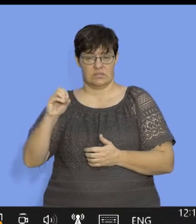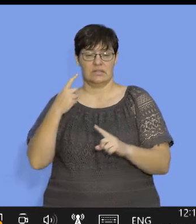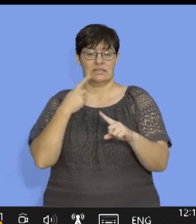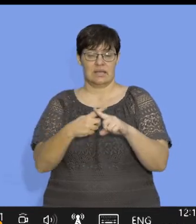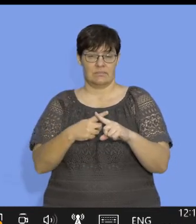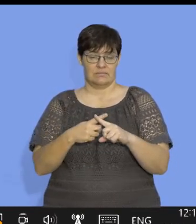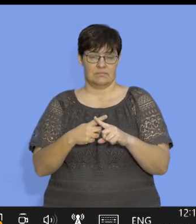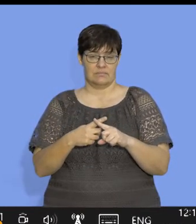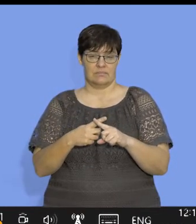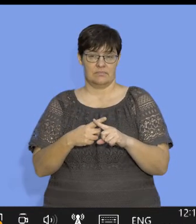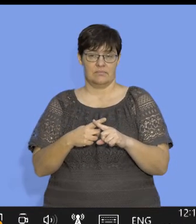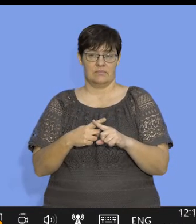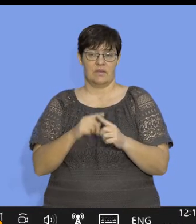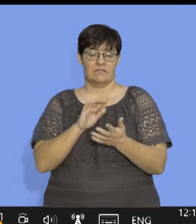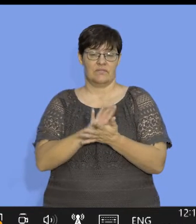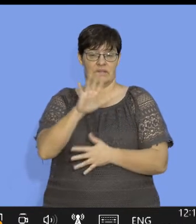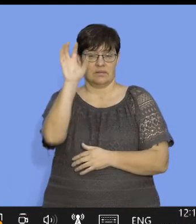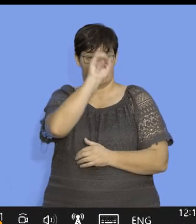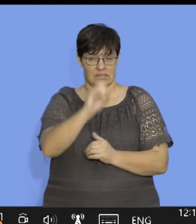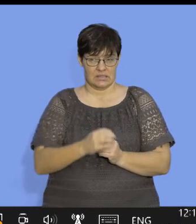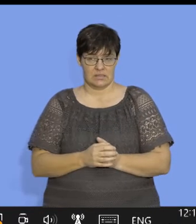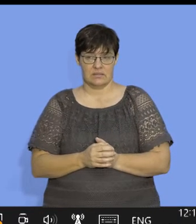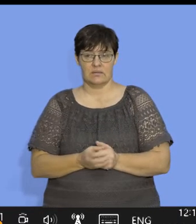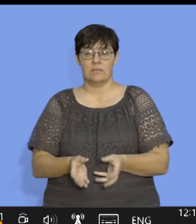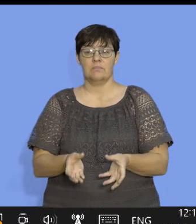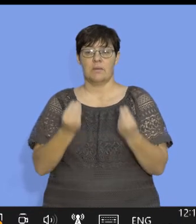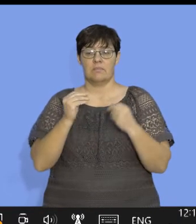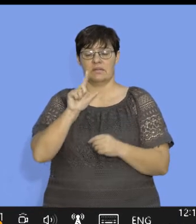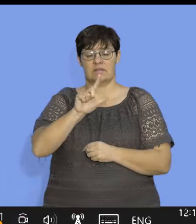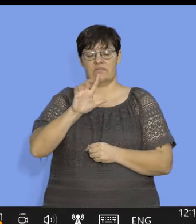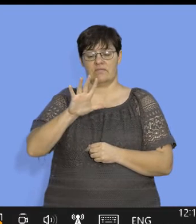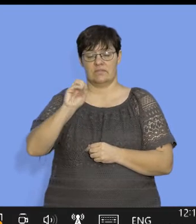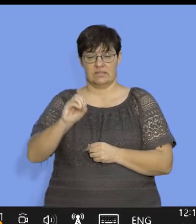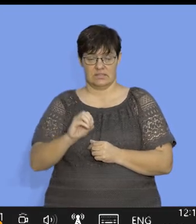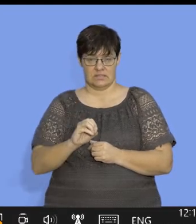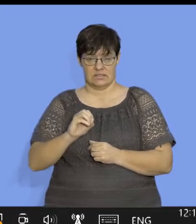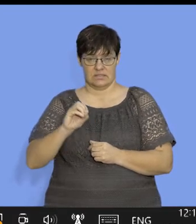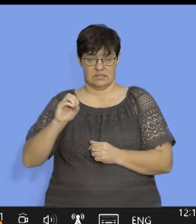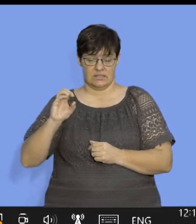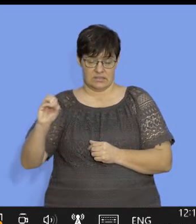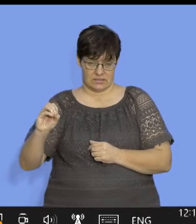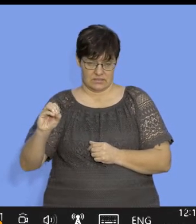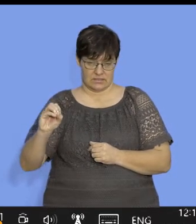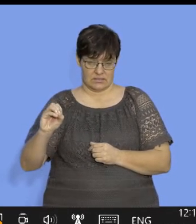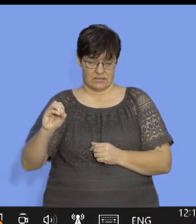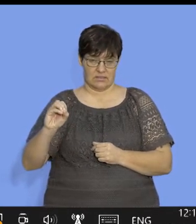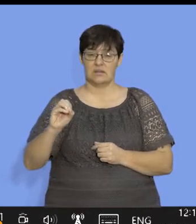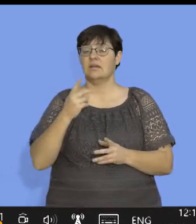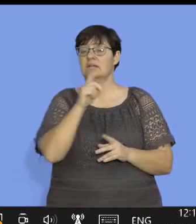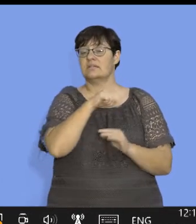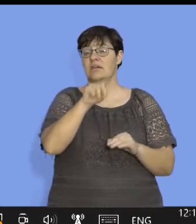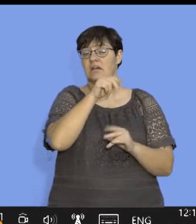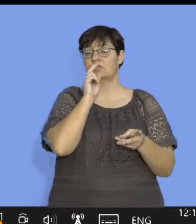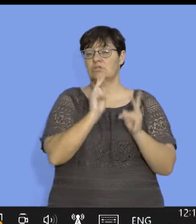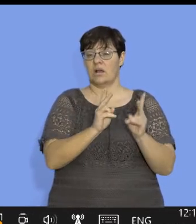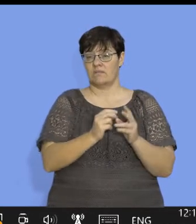times my 15% will give me my figure of 7,500 divided by 12